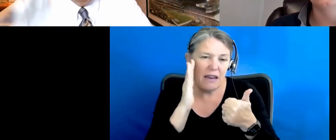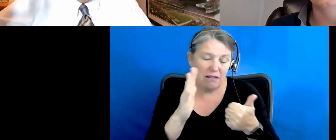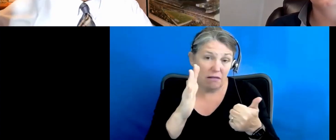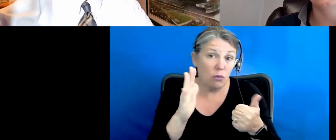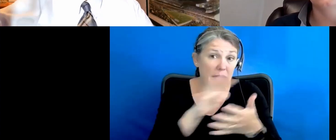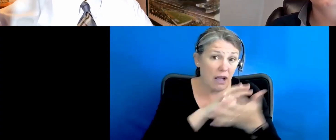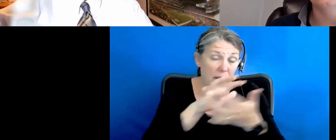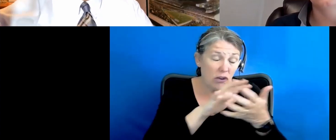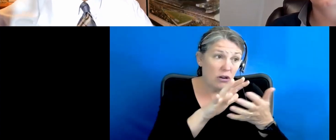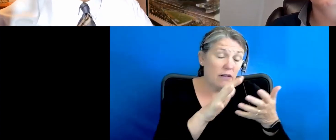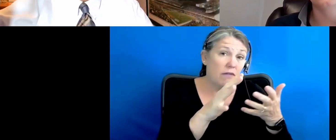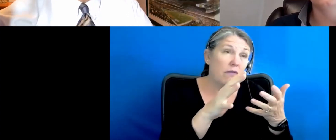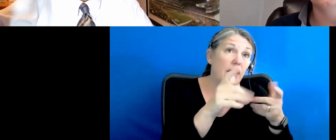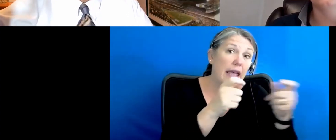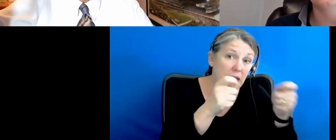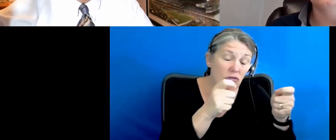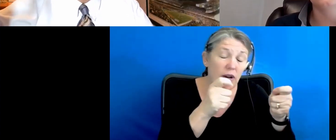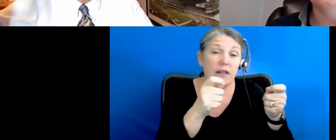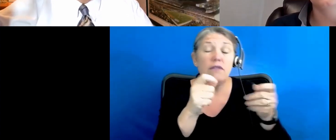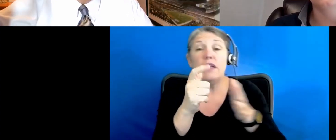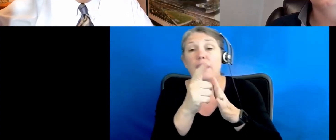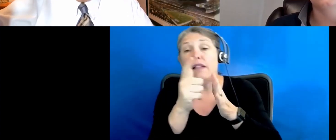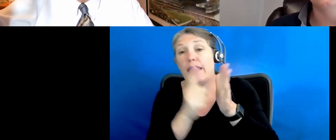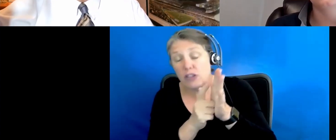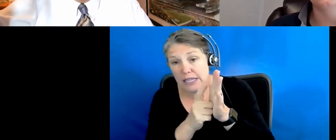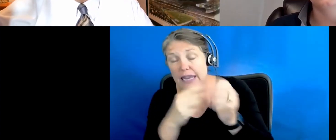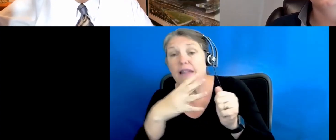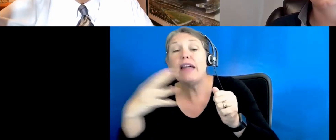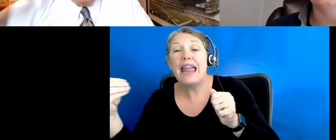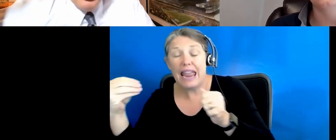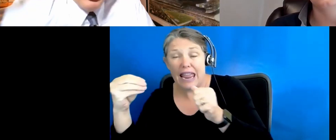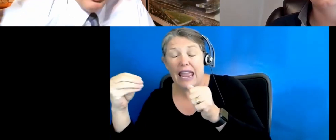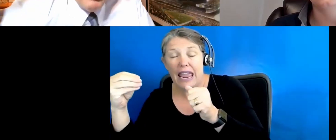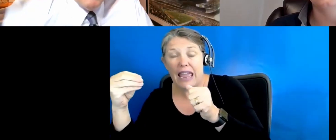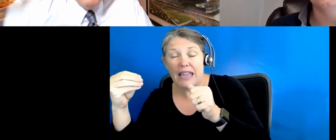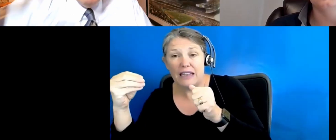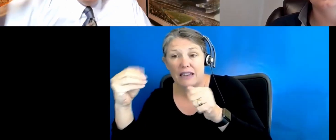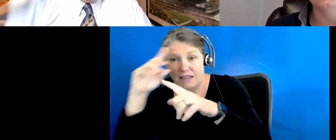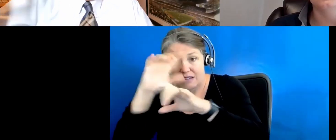administrative, legislative, and executive actions to implement a framework